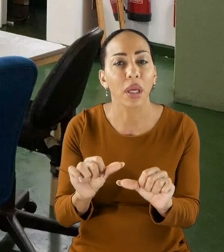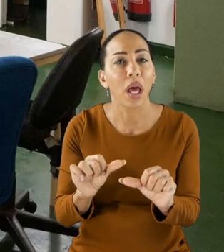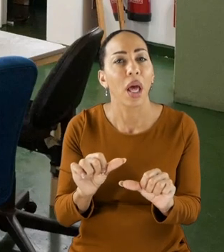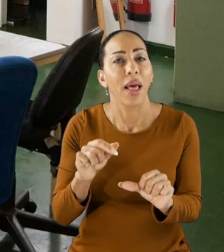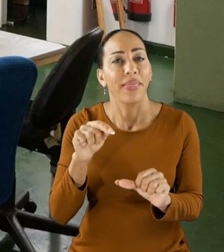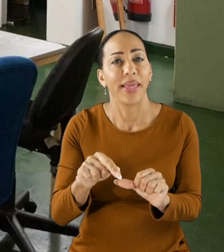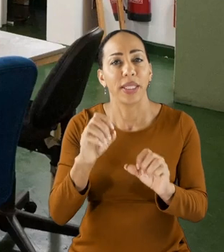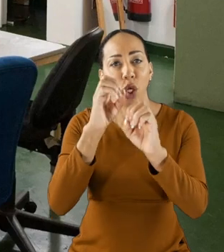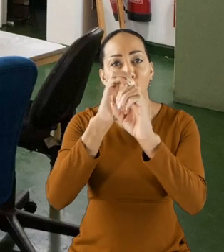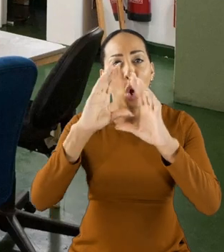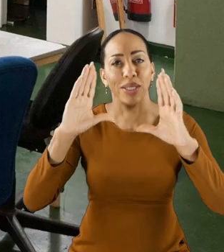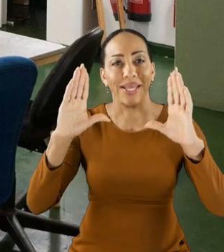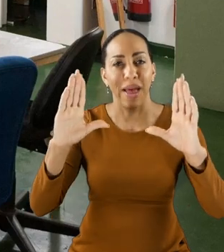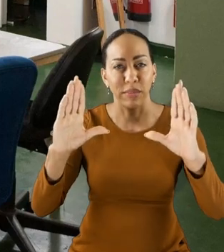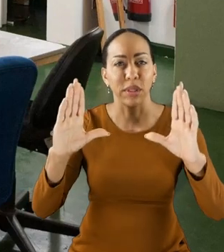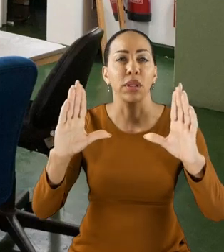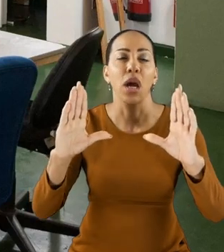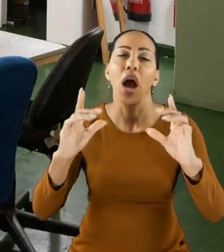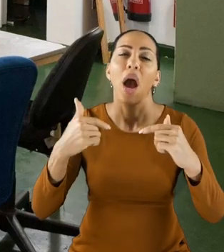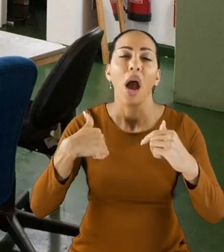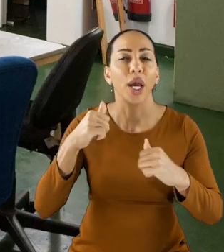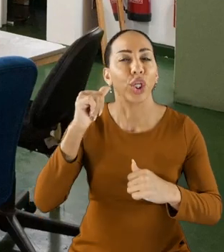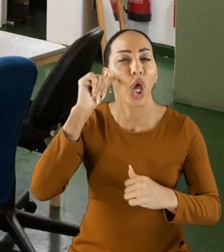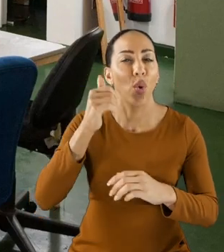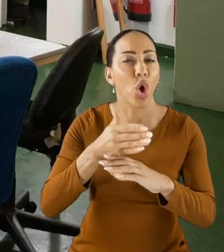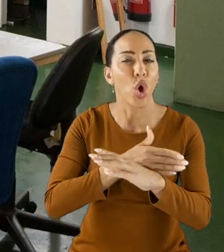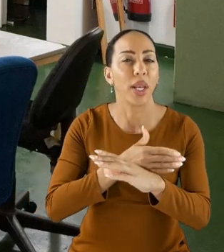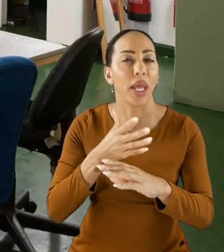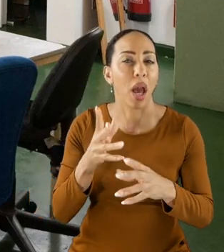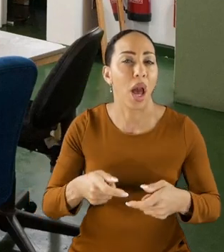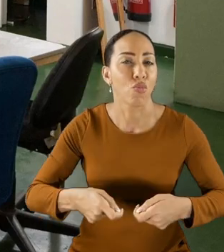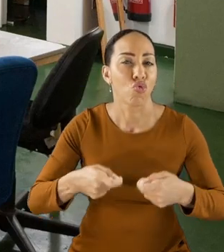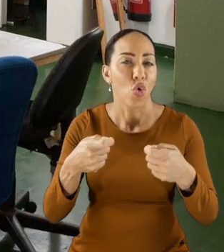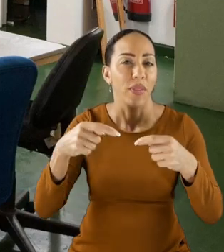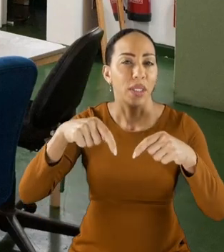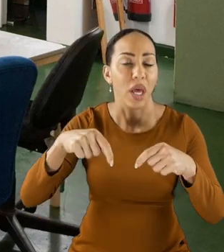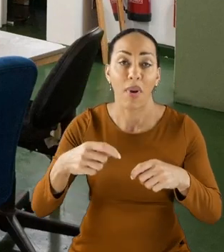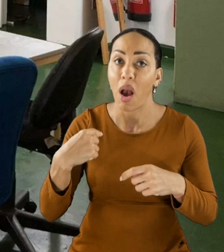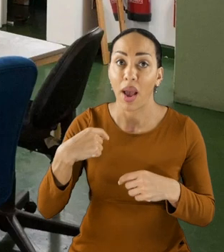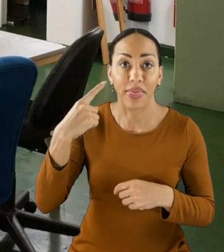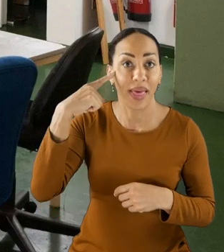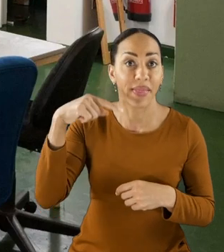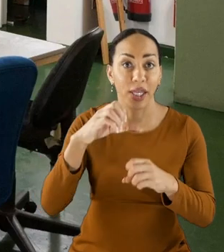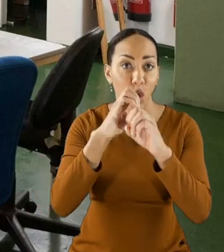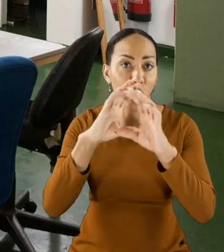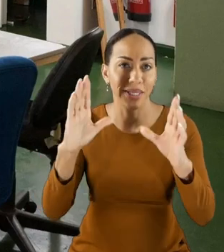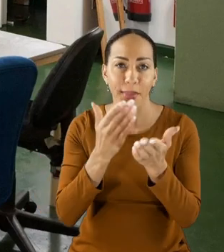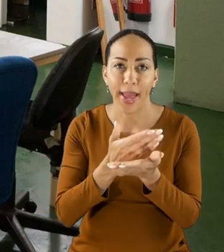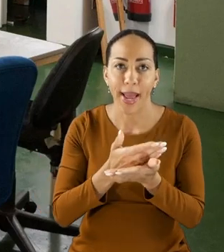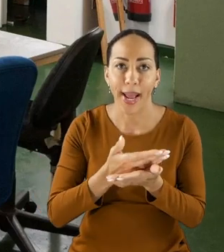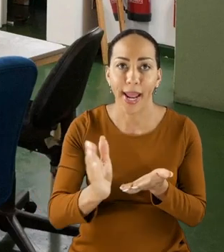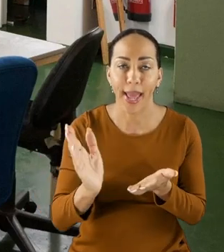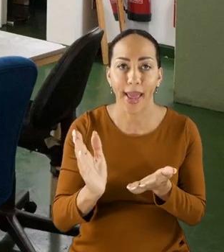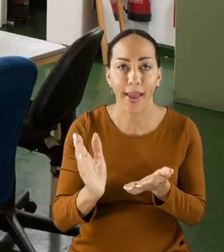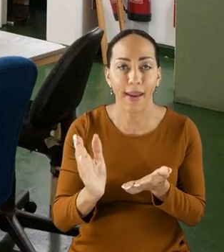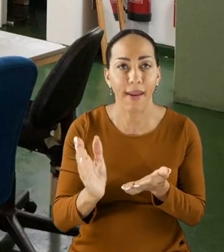wanted to just remind you, just put this concept a little more clearer. I know I mentioned it earlier on in my talk, but it's a really,